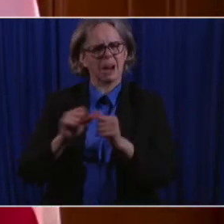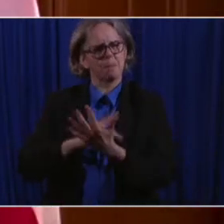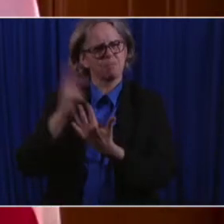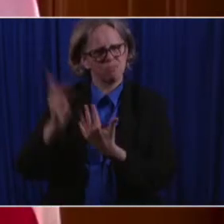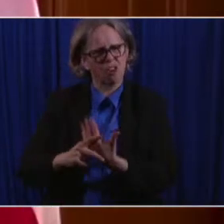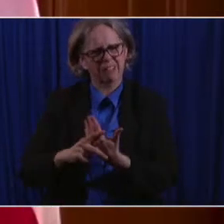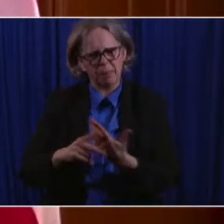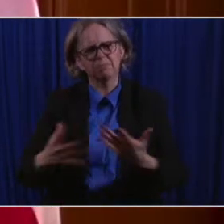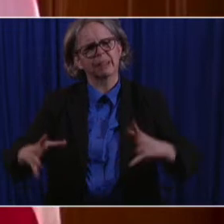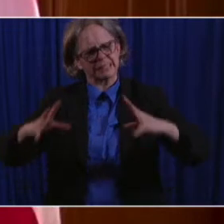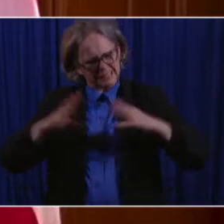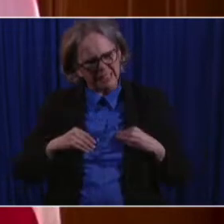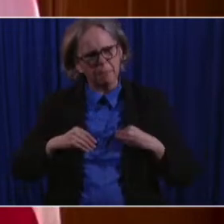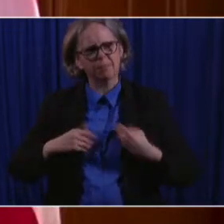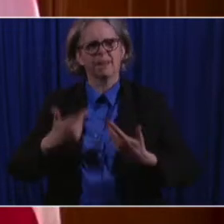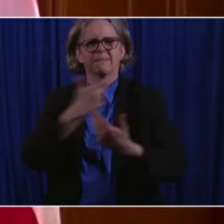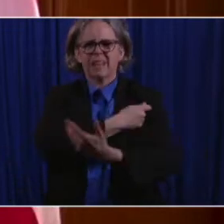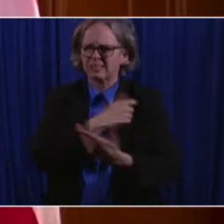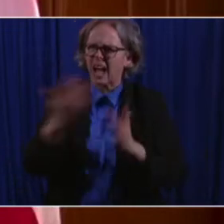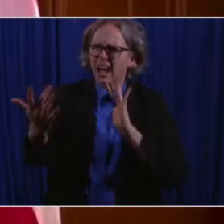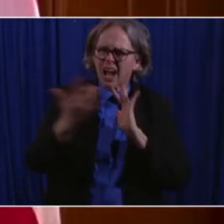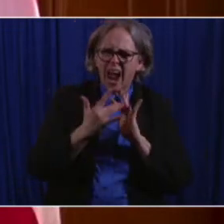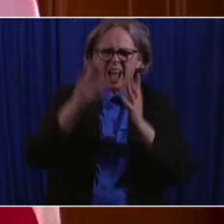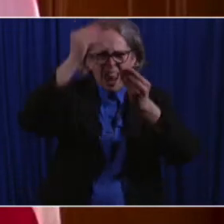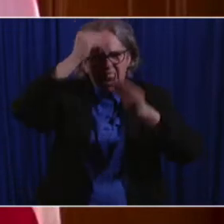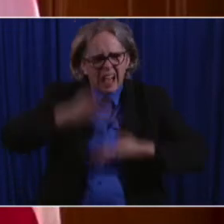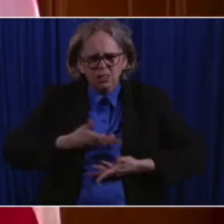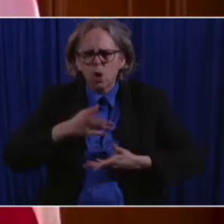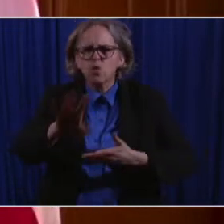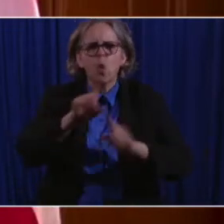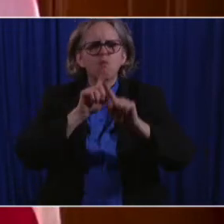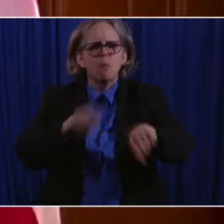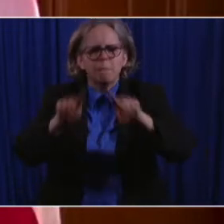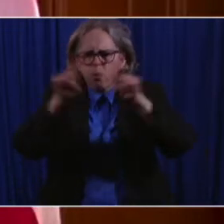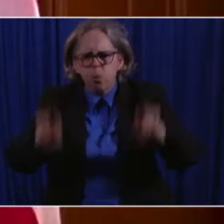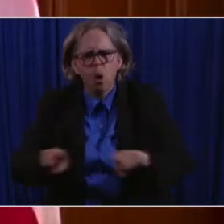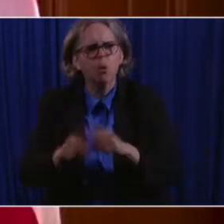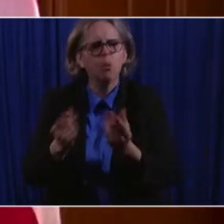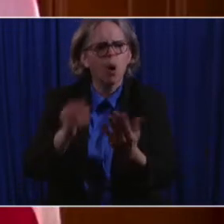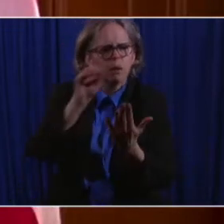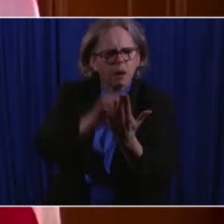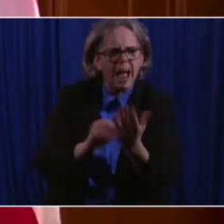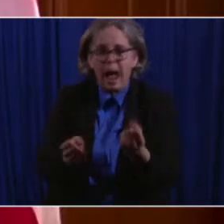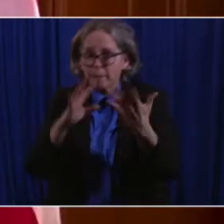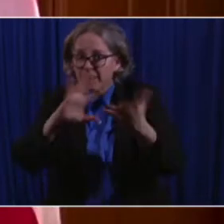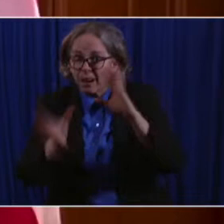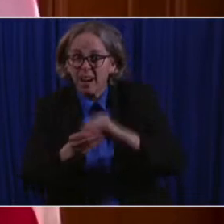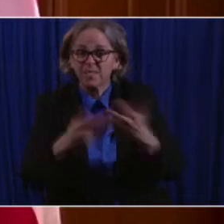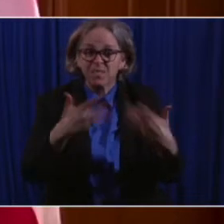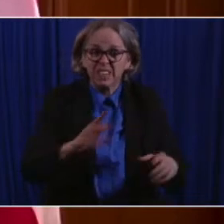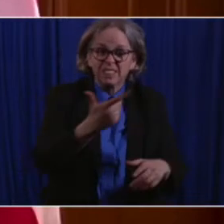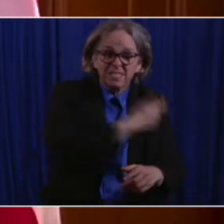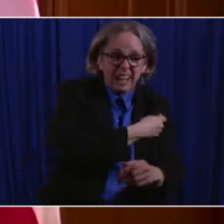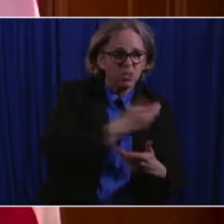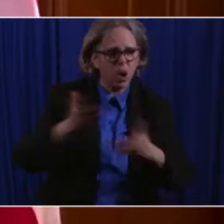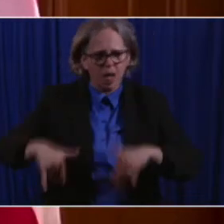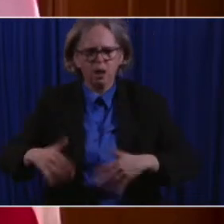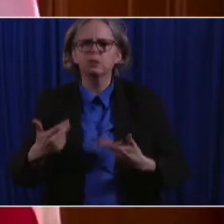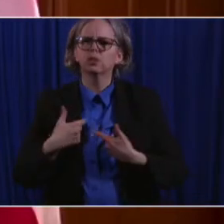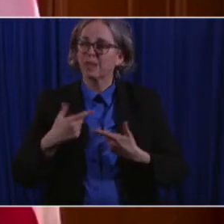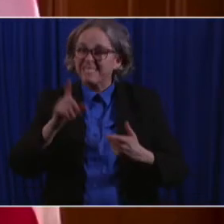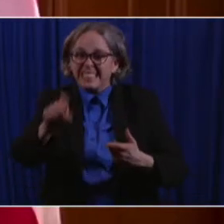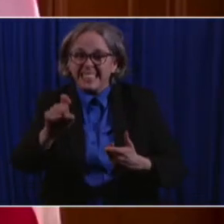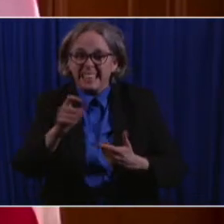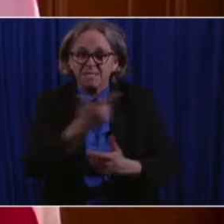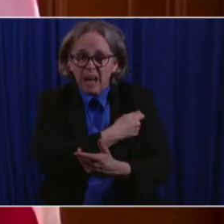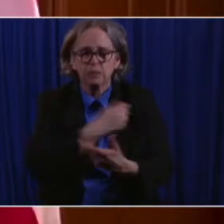the information, sign up. We'll get you the vaccines, and you'll be better able to protect the people who live, the